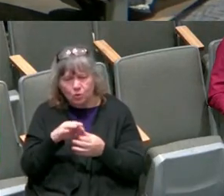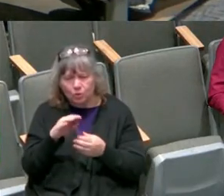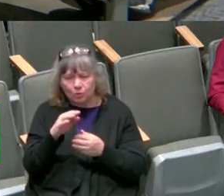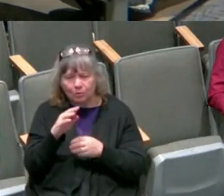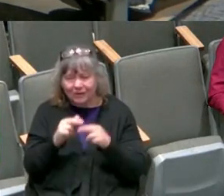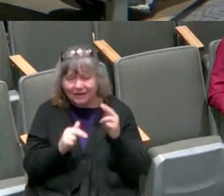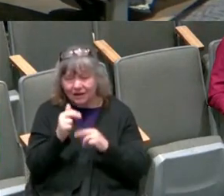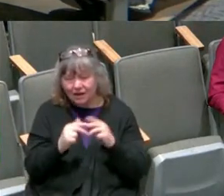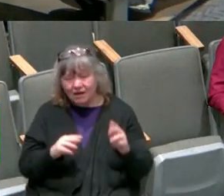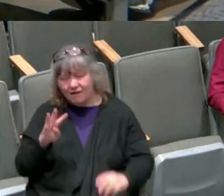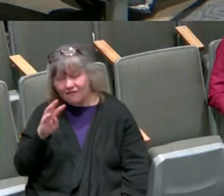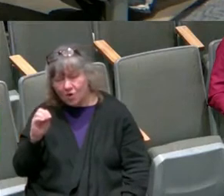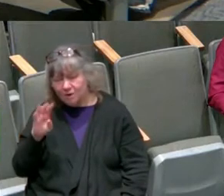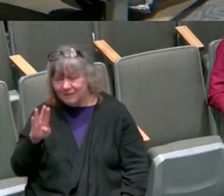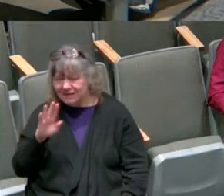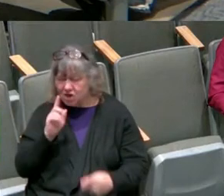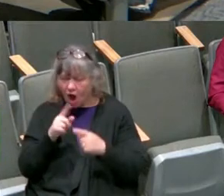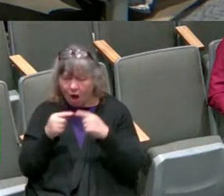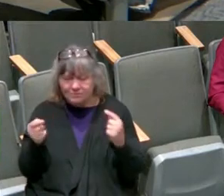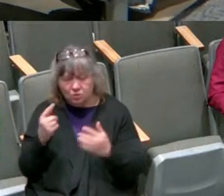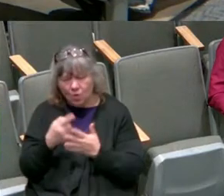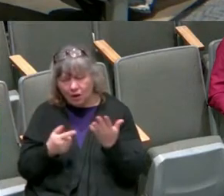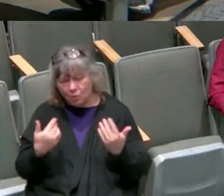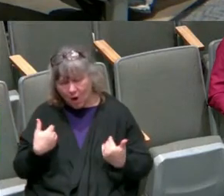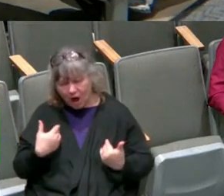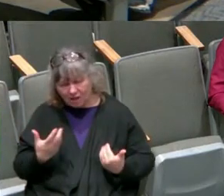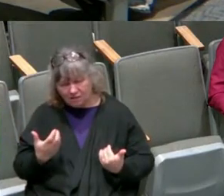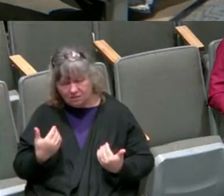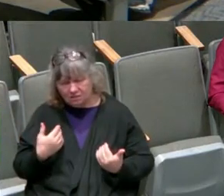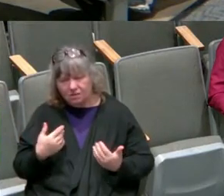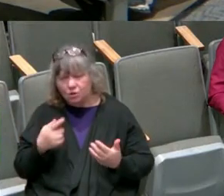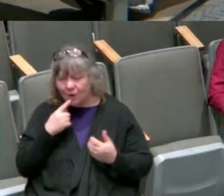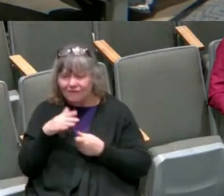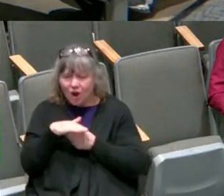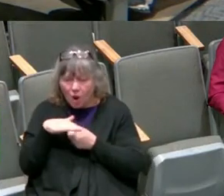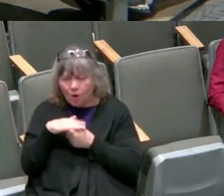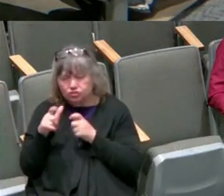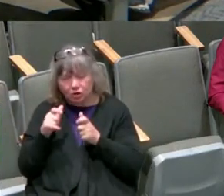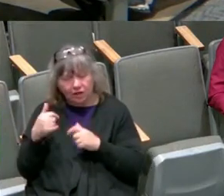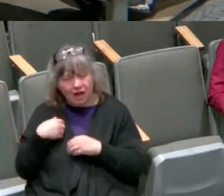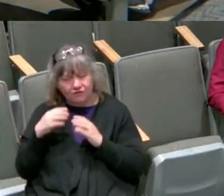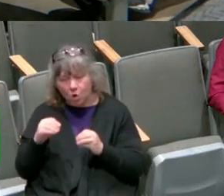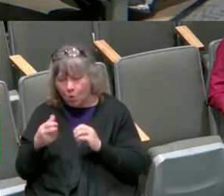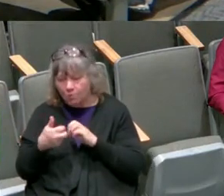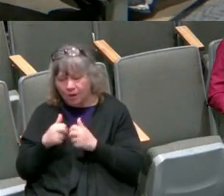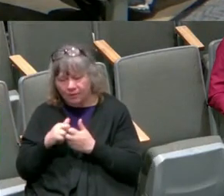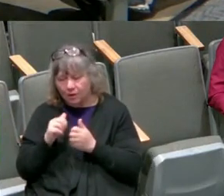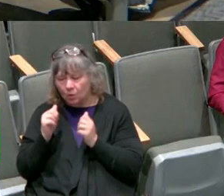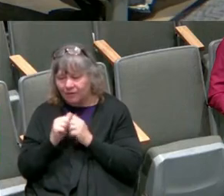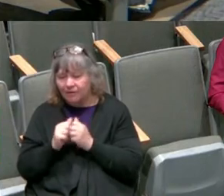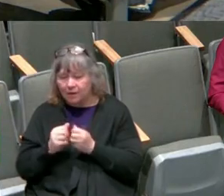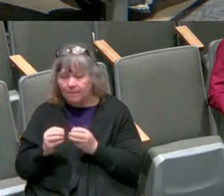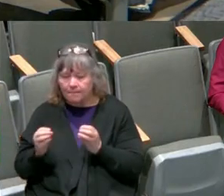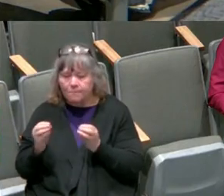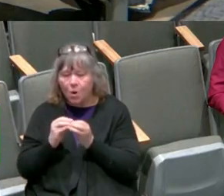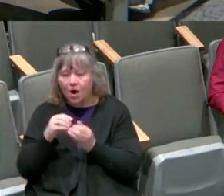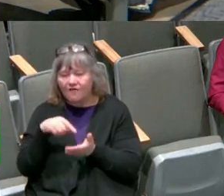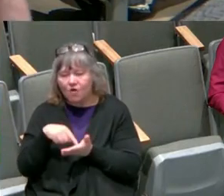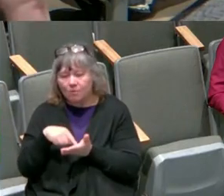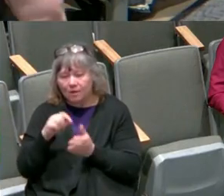is the exact opposite of what you want you want to have local control over what's going on and I have no problem with more affordable